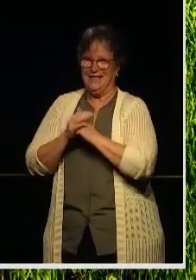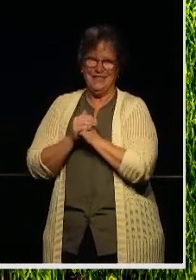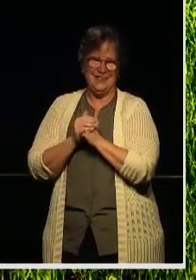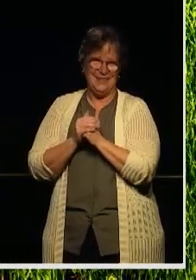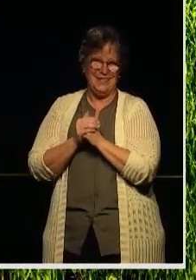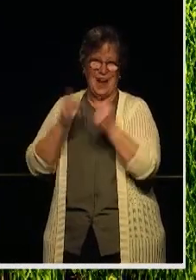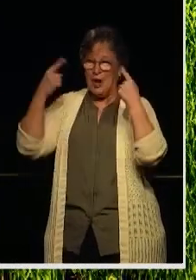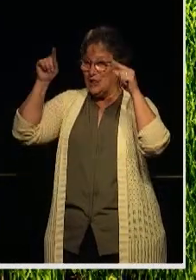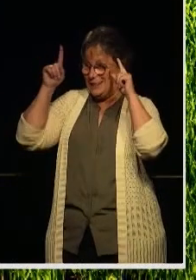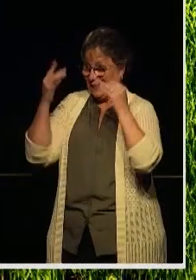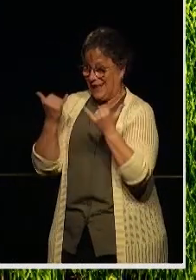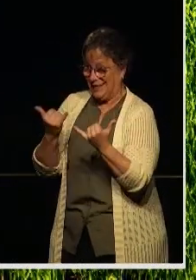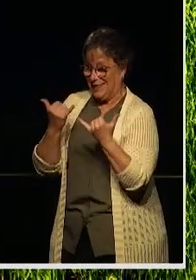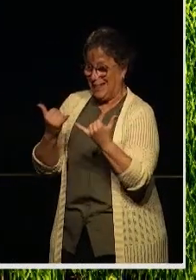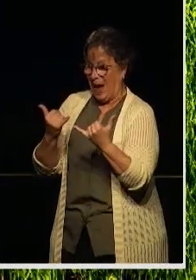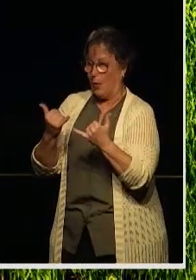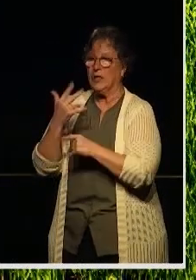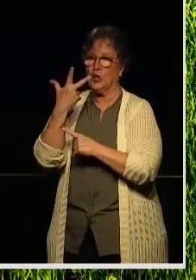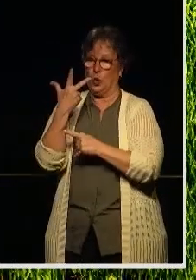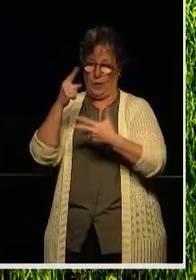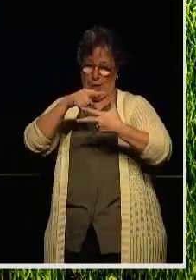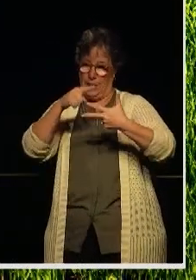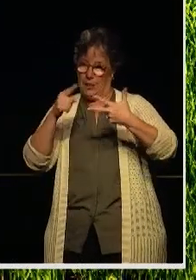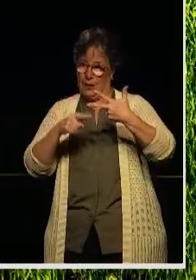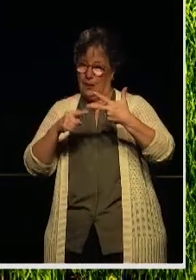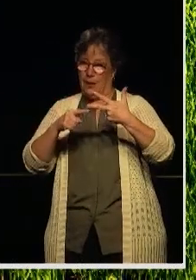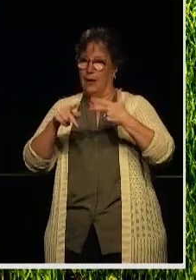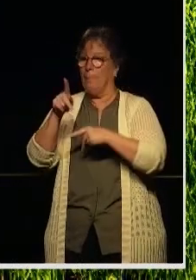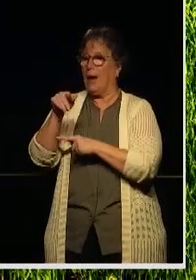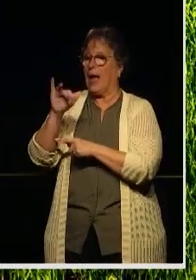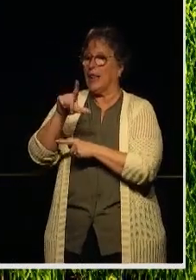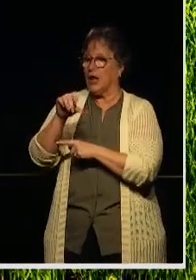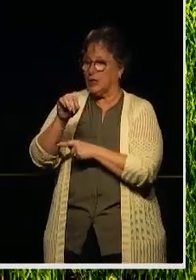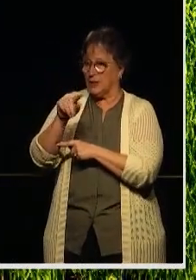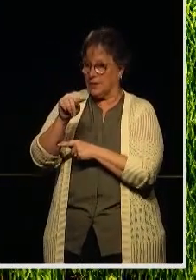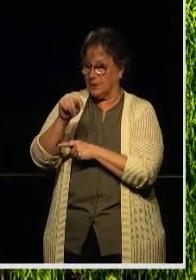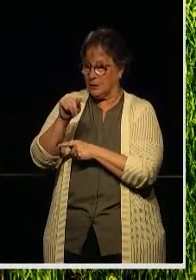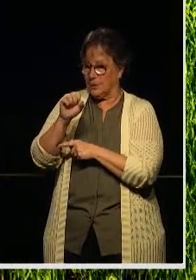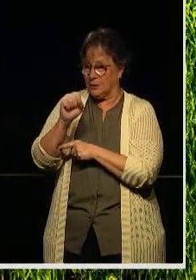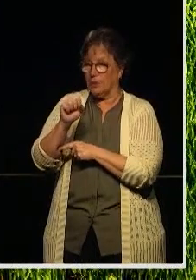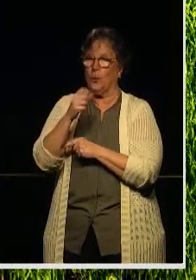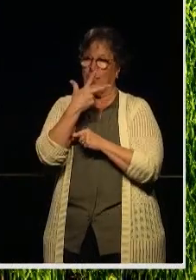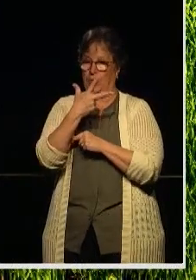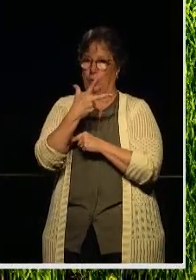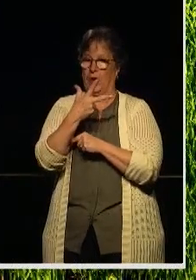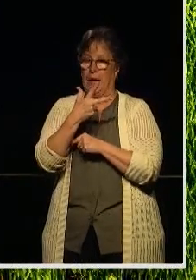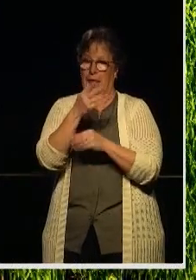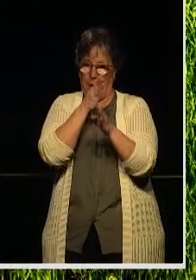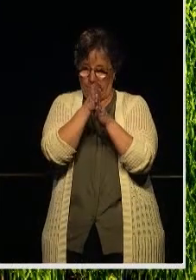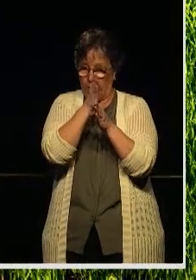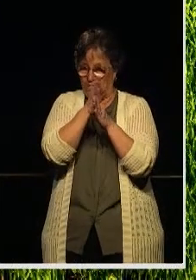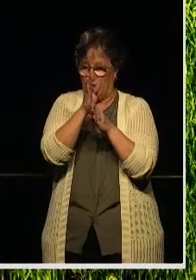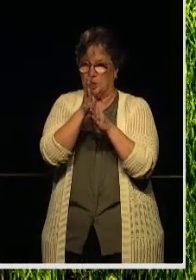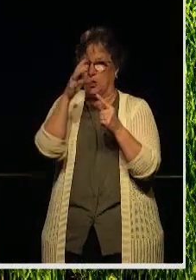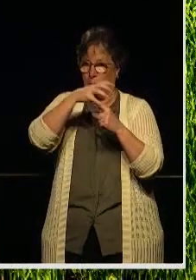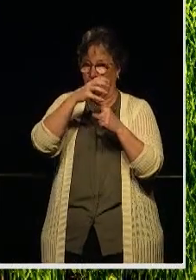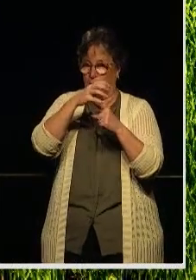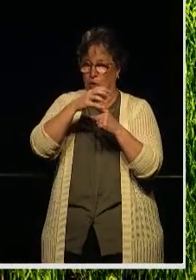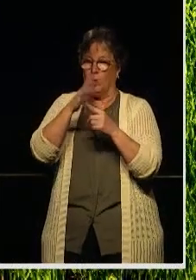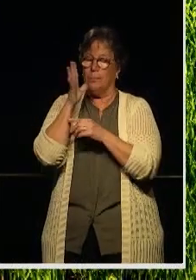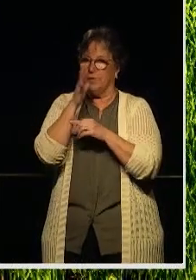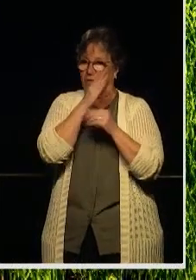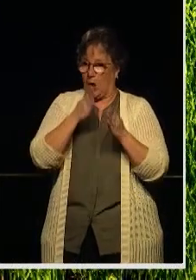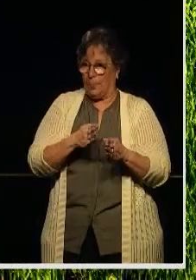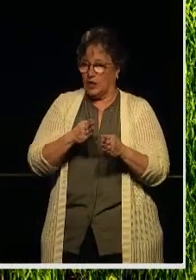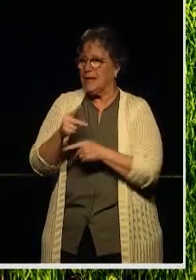Our successes to date include 3 pilots in operation with professional mushroom farmers, 2 more being deployed by the end of this year, and 3